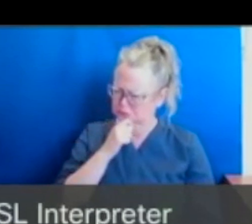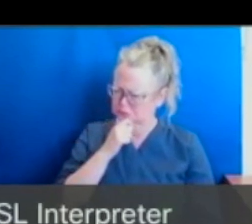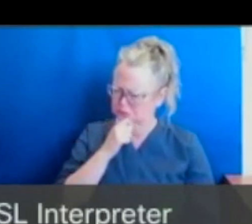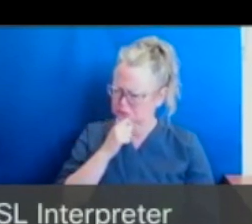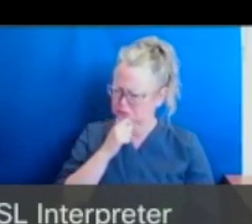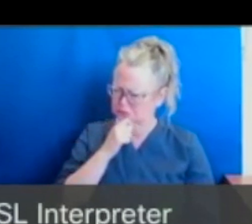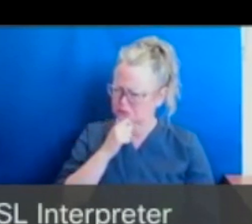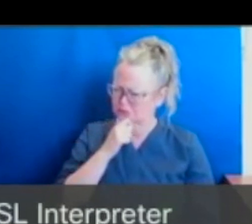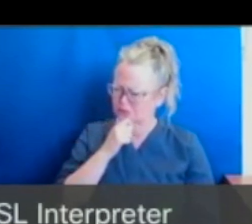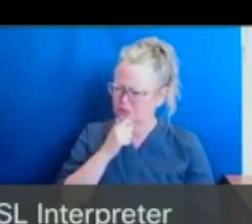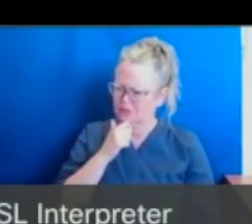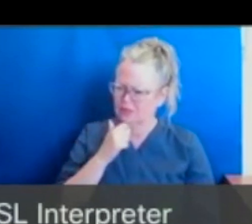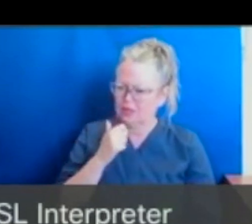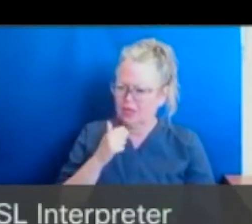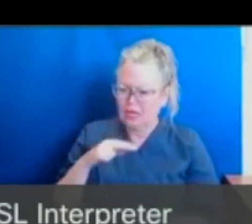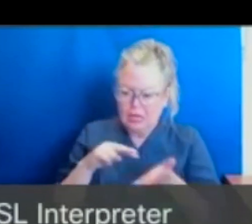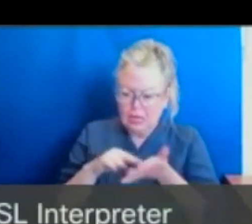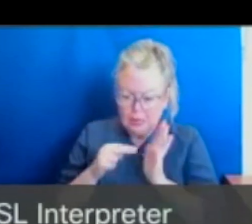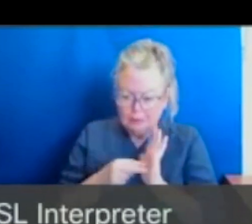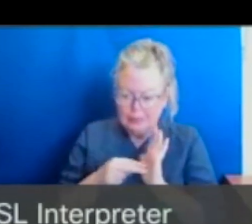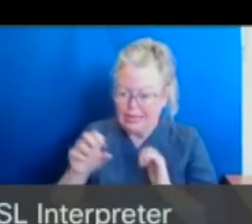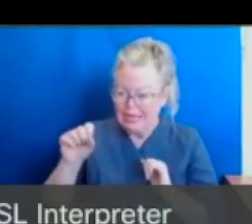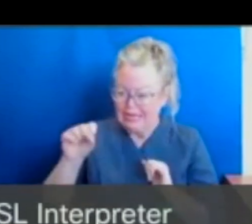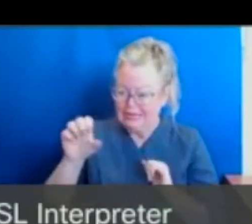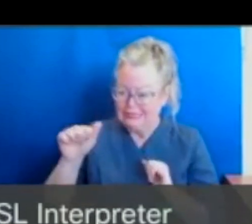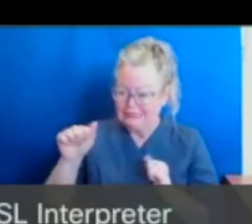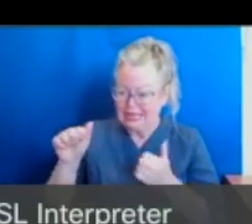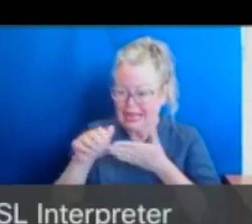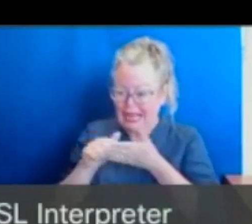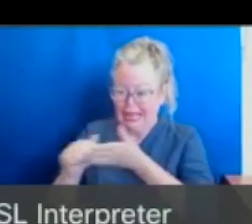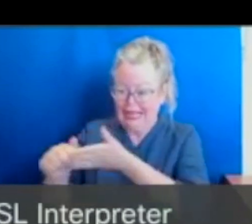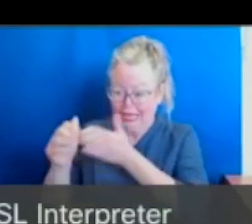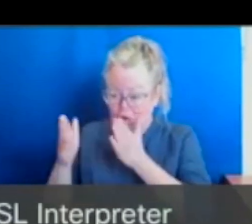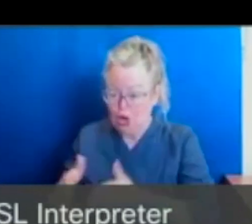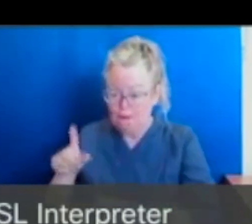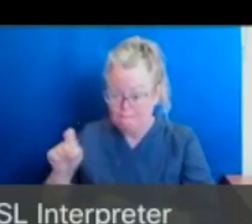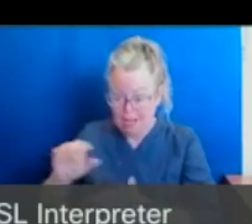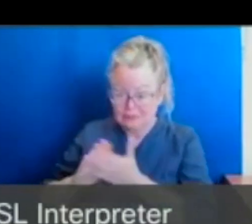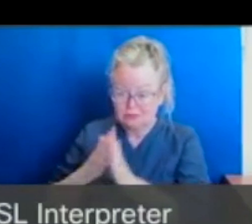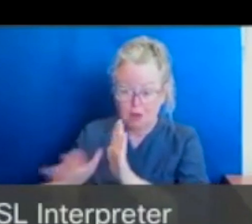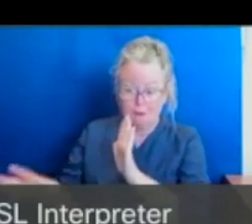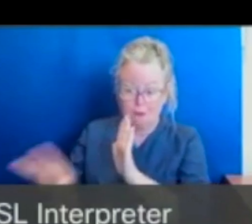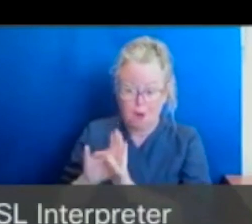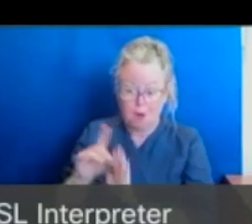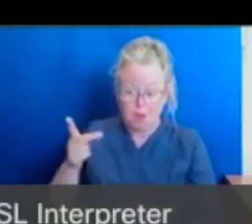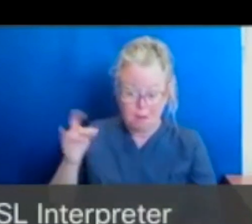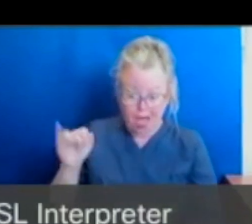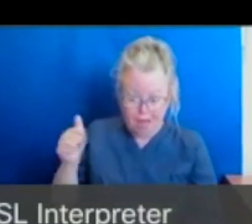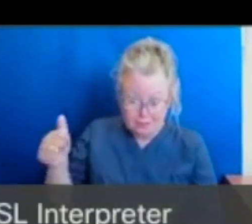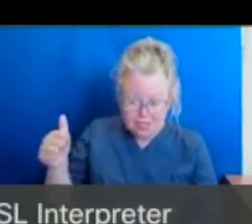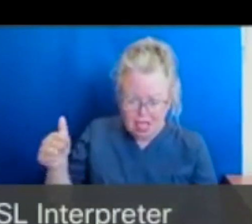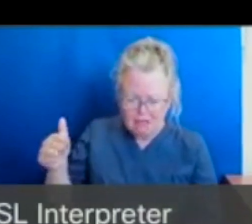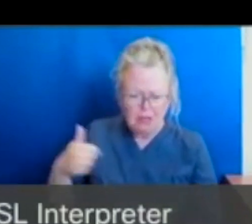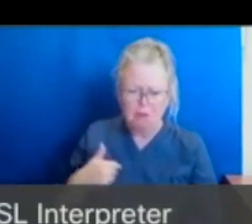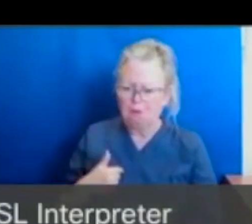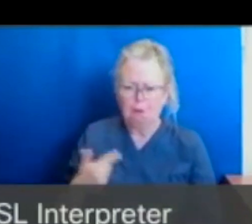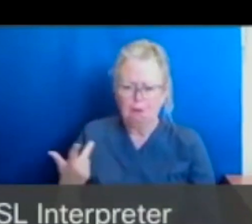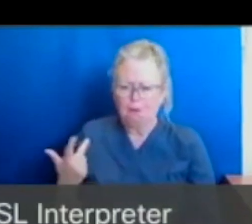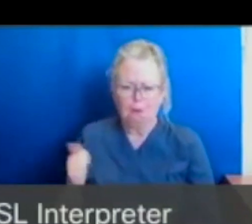whether leadership of the SCA has to be the PI? My sense of